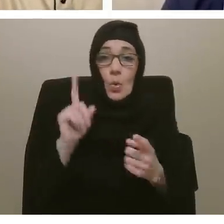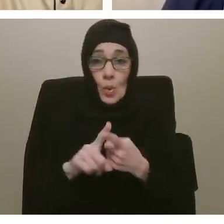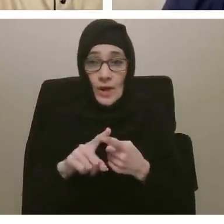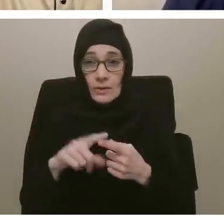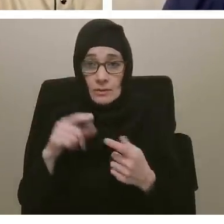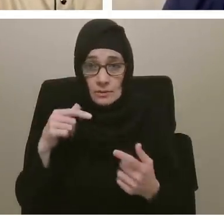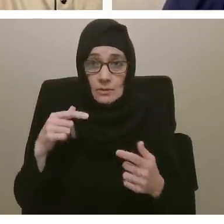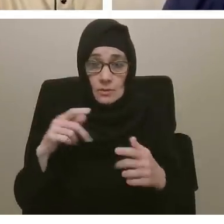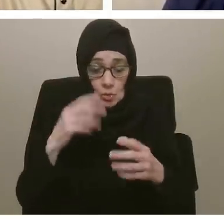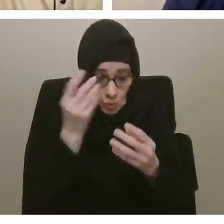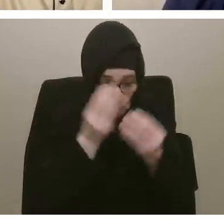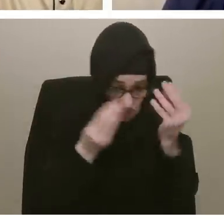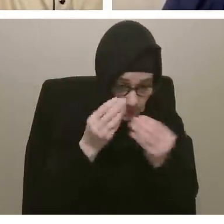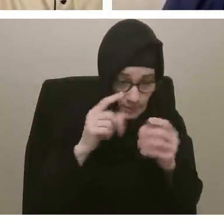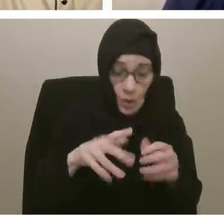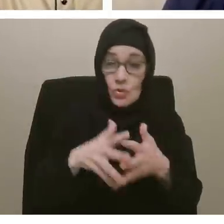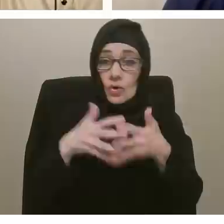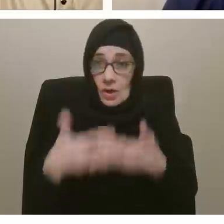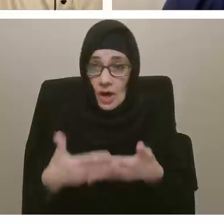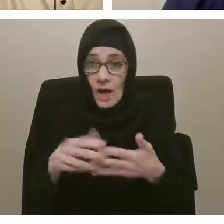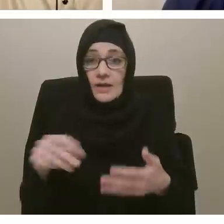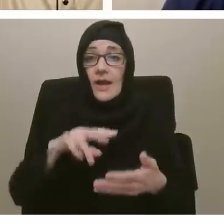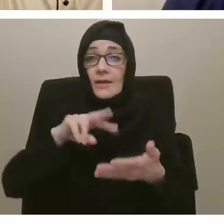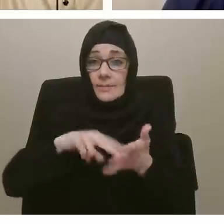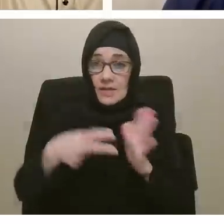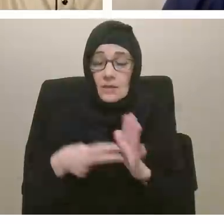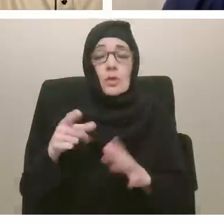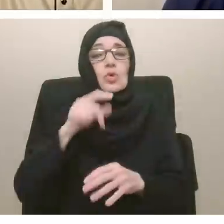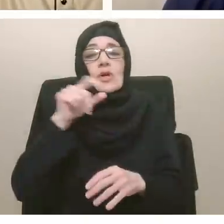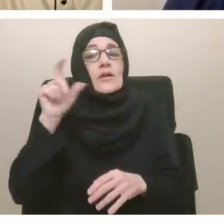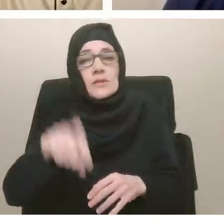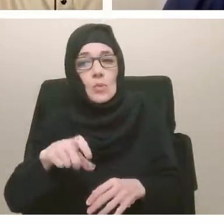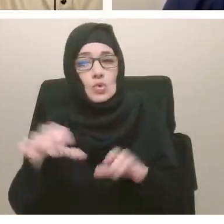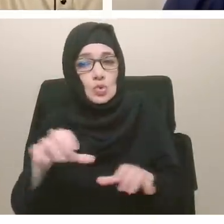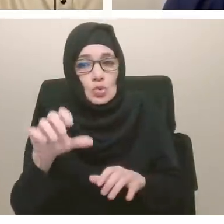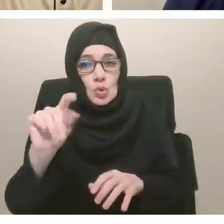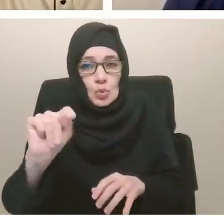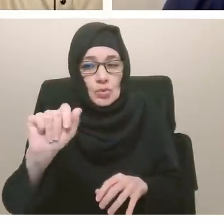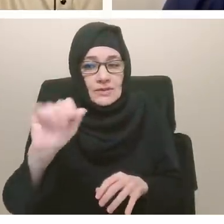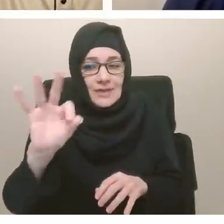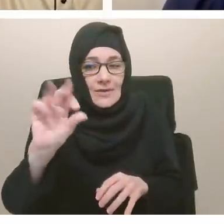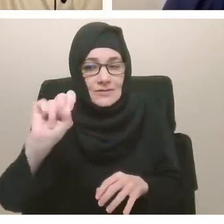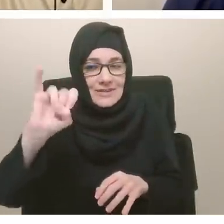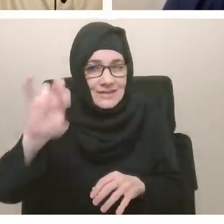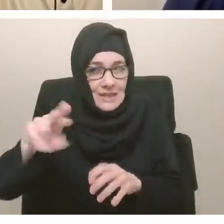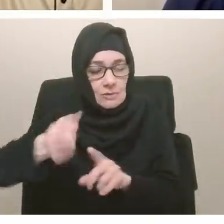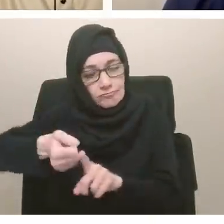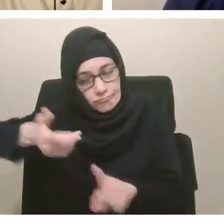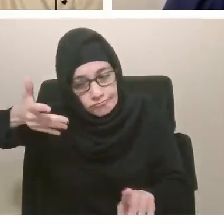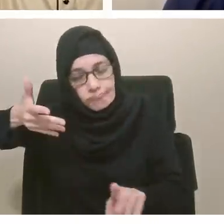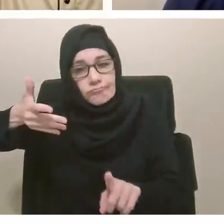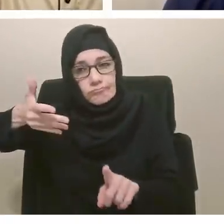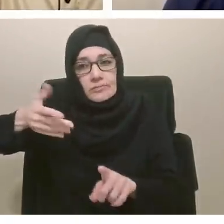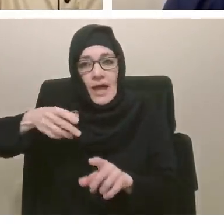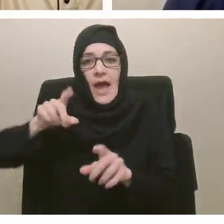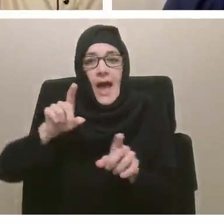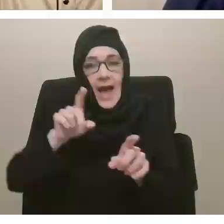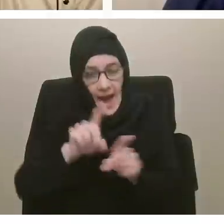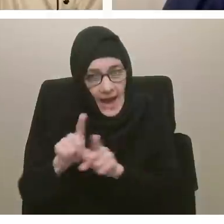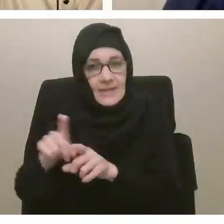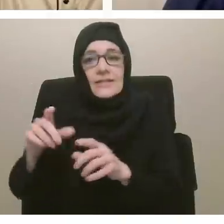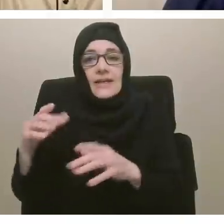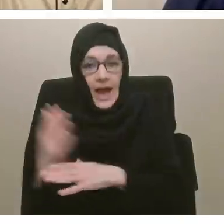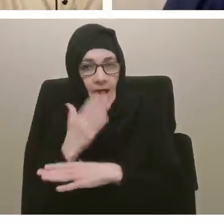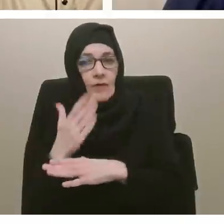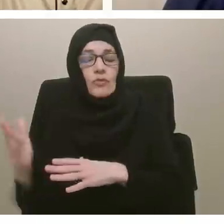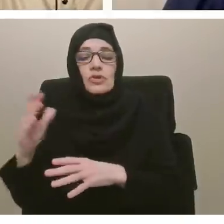meanings, you're not supposed to do tafsir as an average Muslim. But to sit with it and to bismillah,